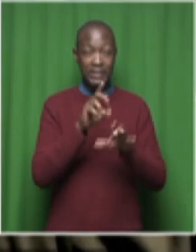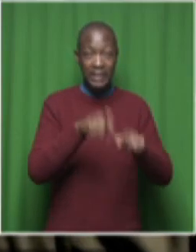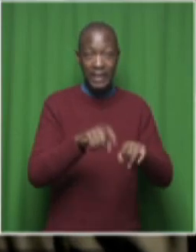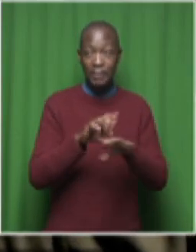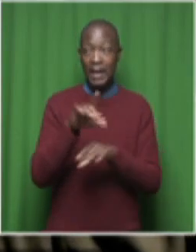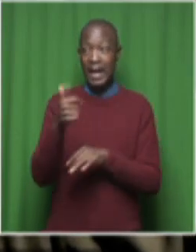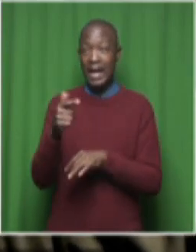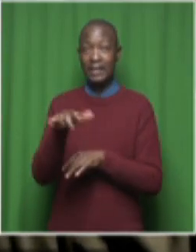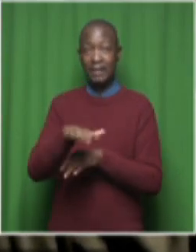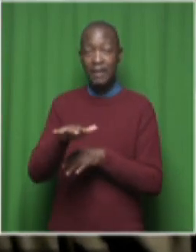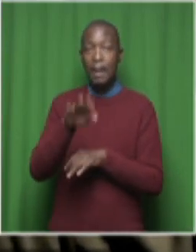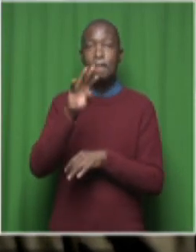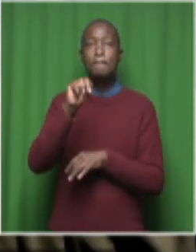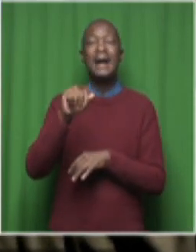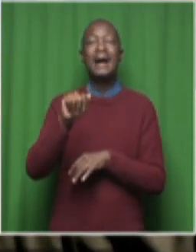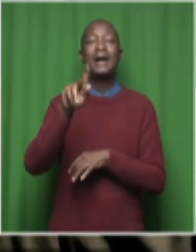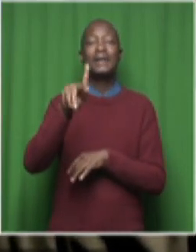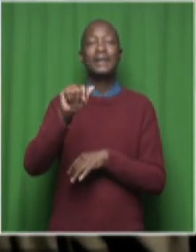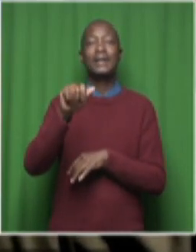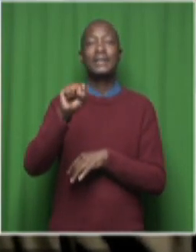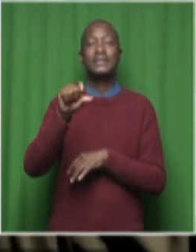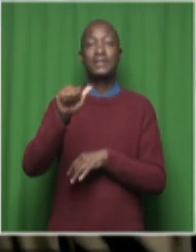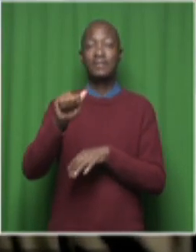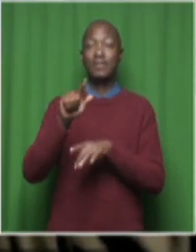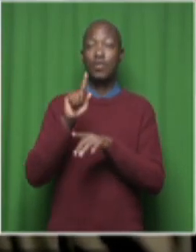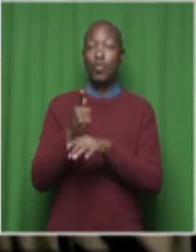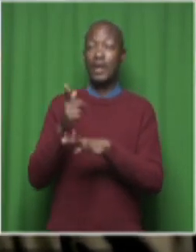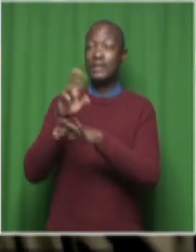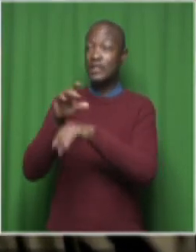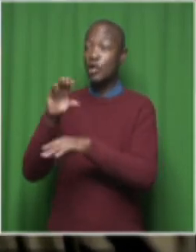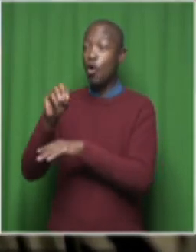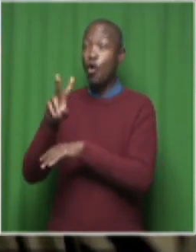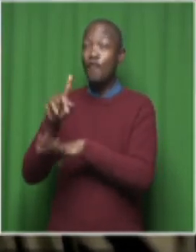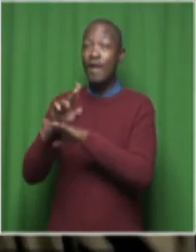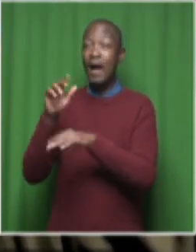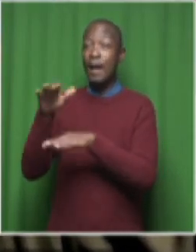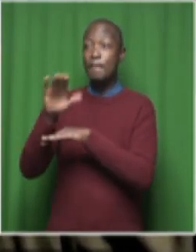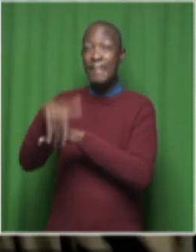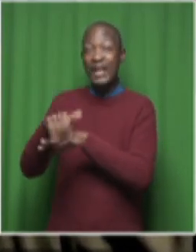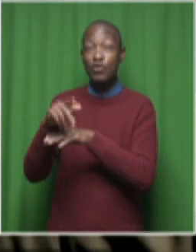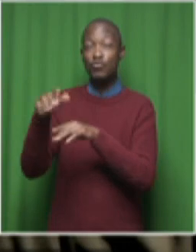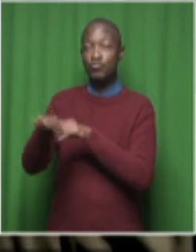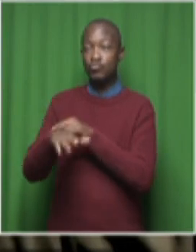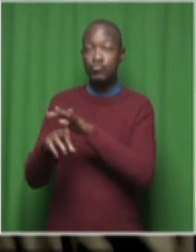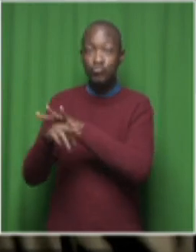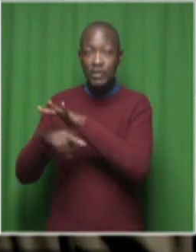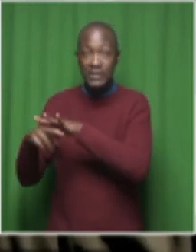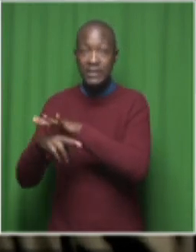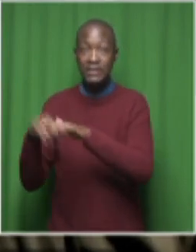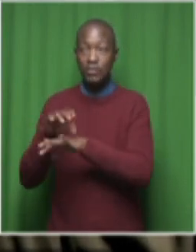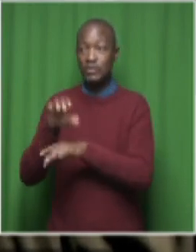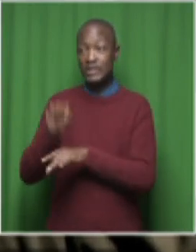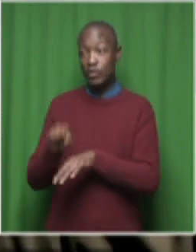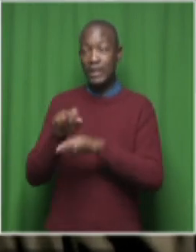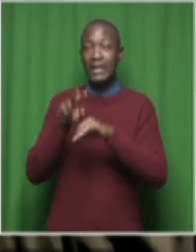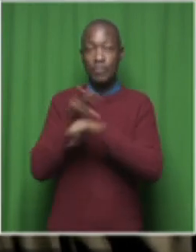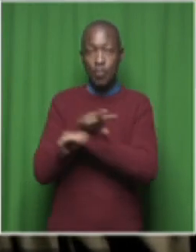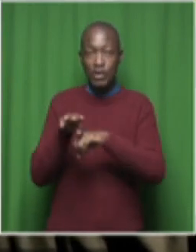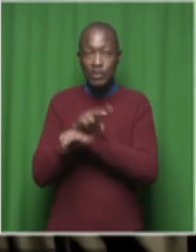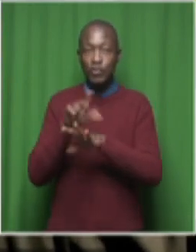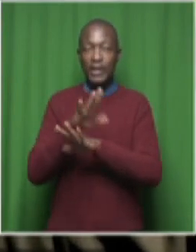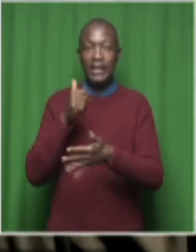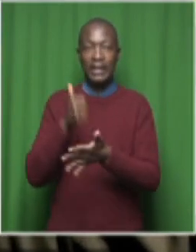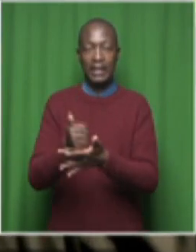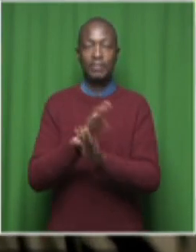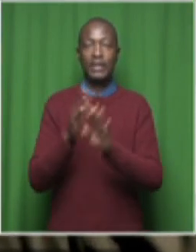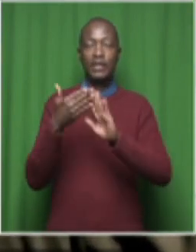in the areas of Makassar, one team concentrated in the Overberg region, and we have a team in the Southern Cape monitoring and assisting the communities